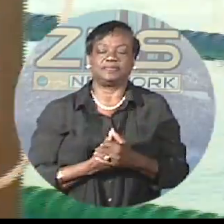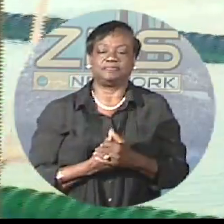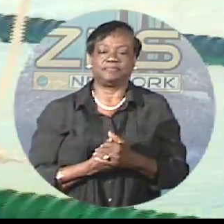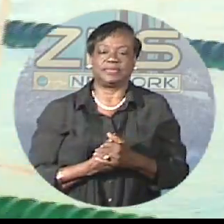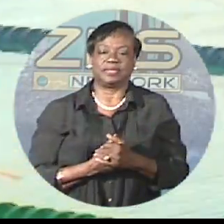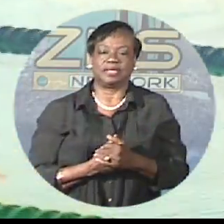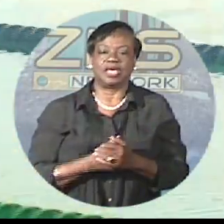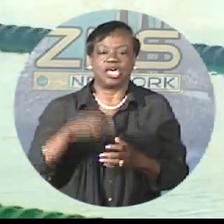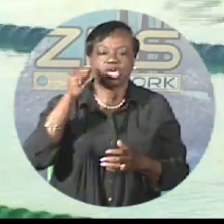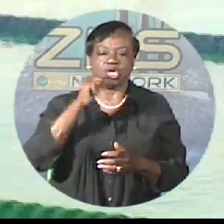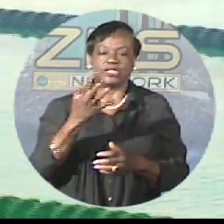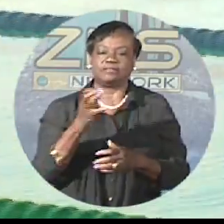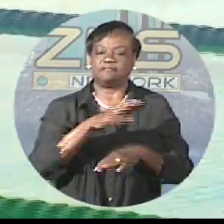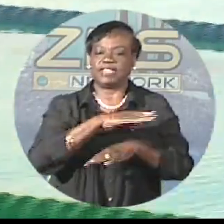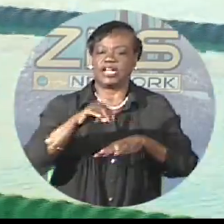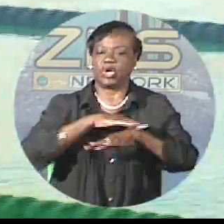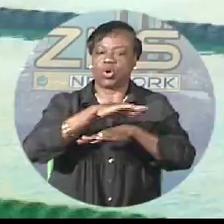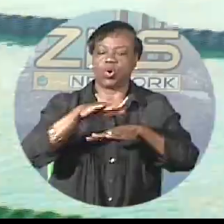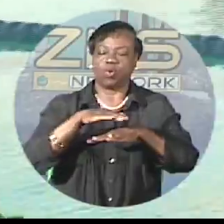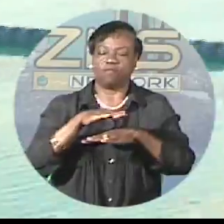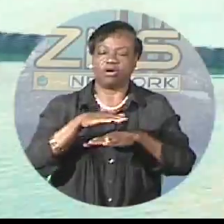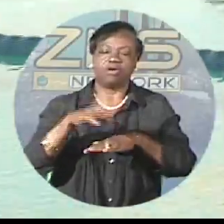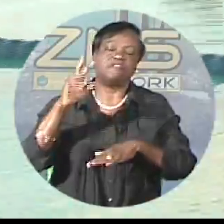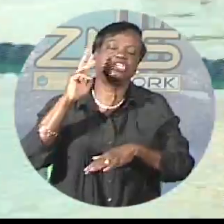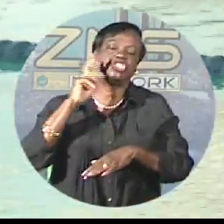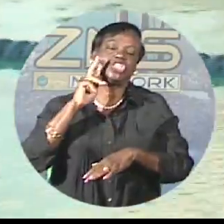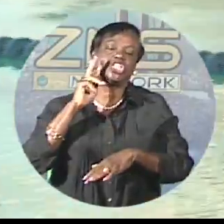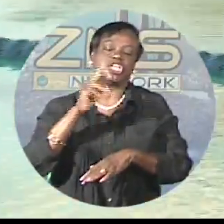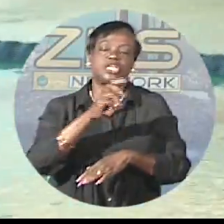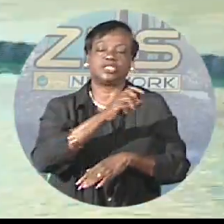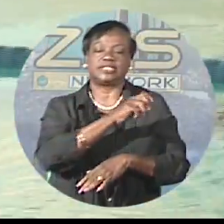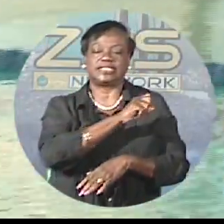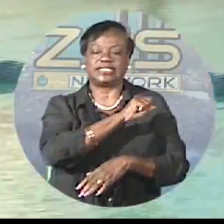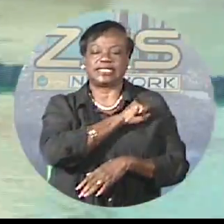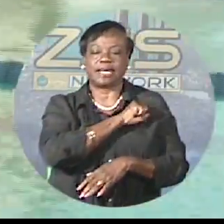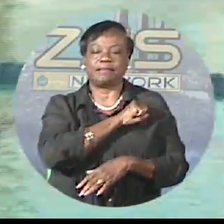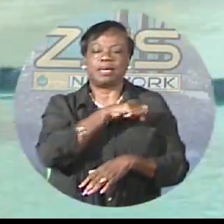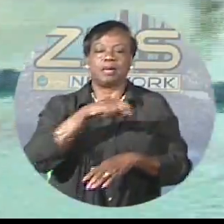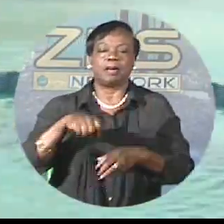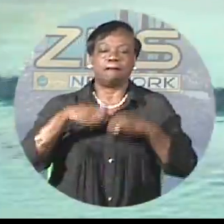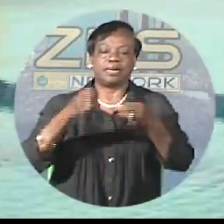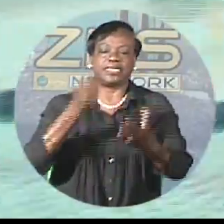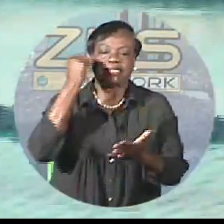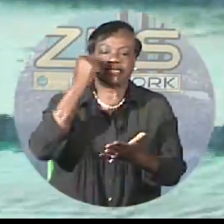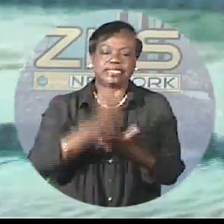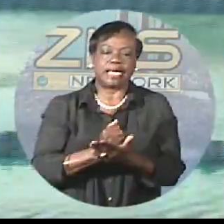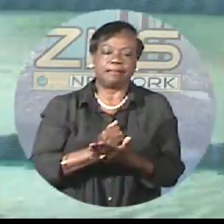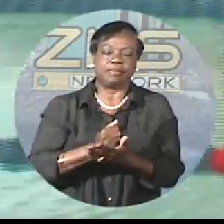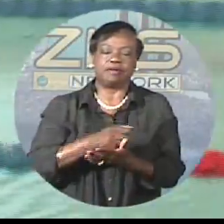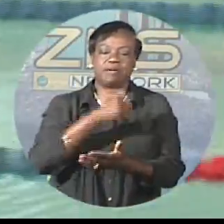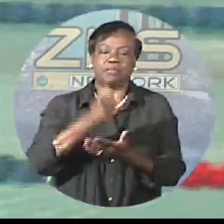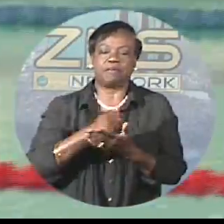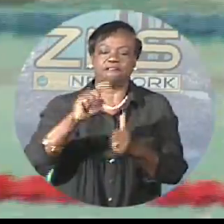over backstroke. Virginia Stamp. She put a stamp of approval on first place.